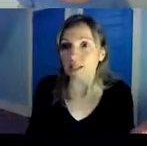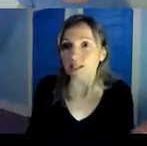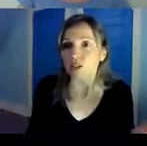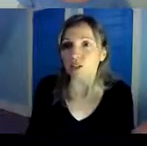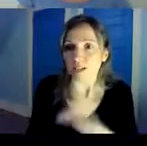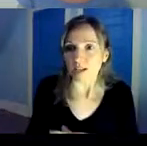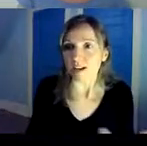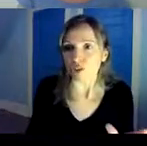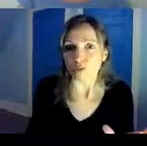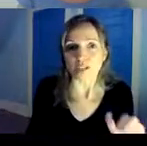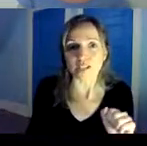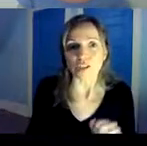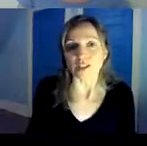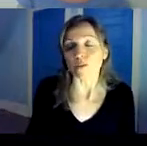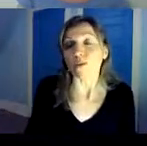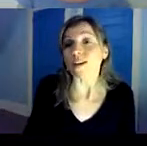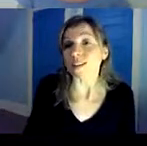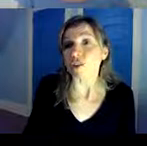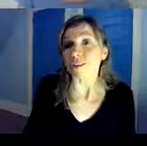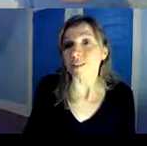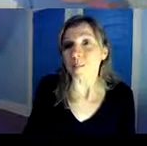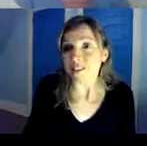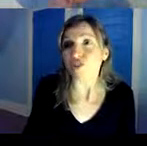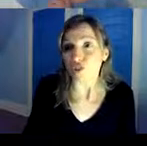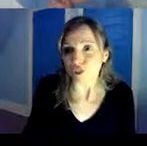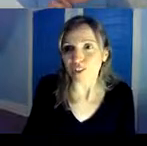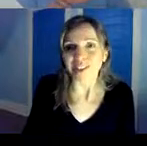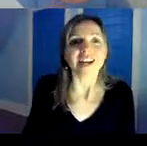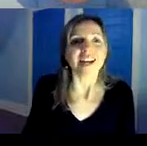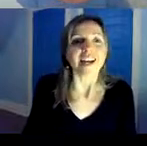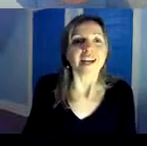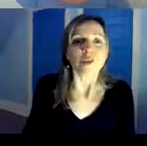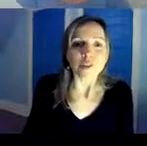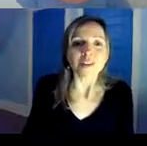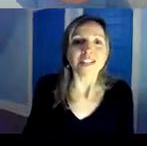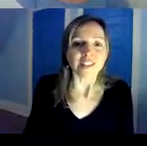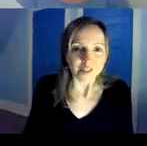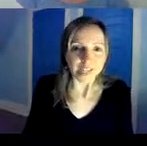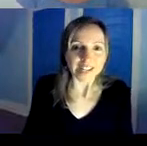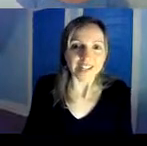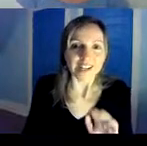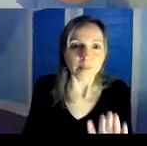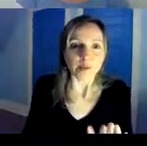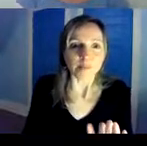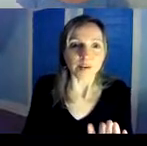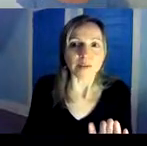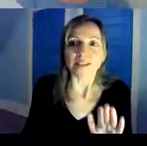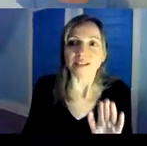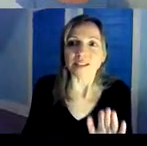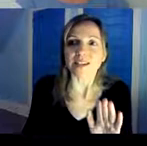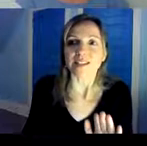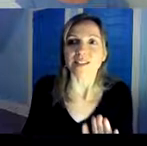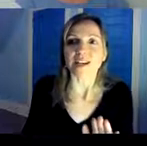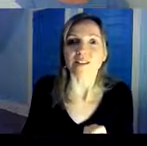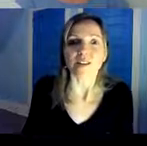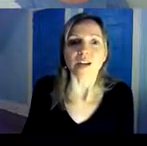Invasive Species Center is that national organization that I mentioned earlier. North American Native Plant Society I put up there because